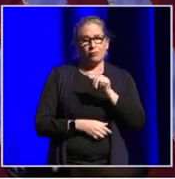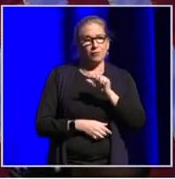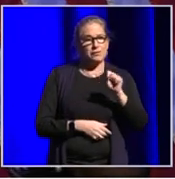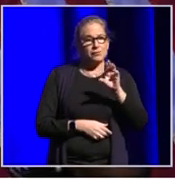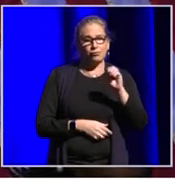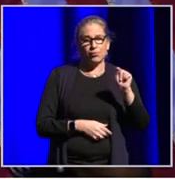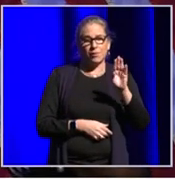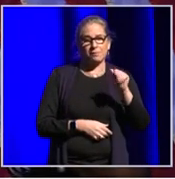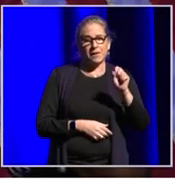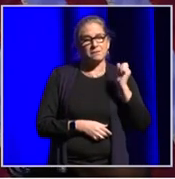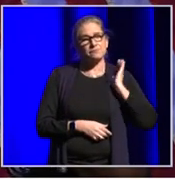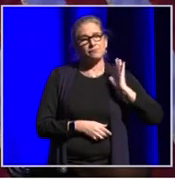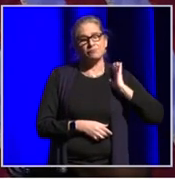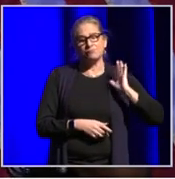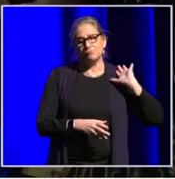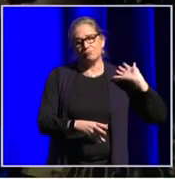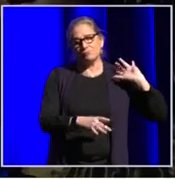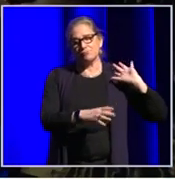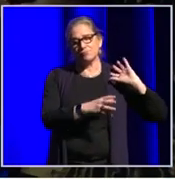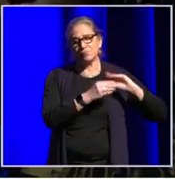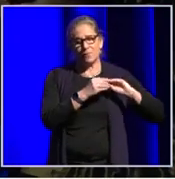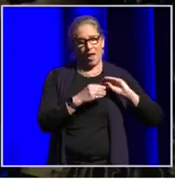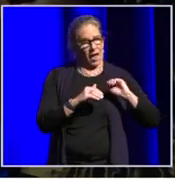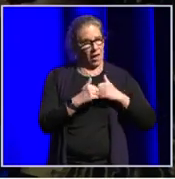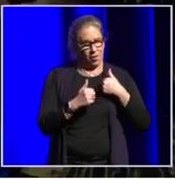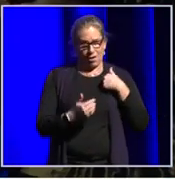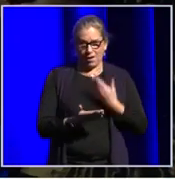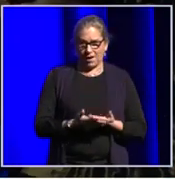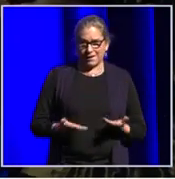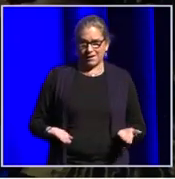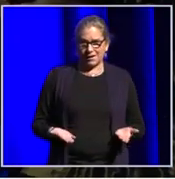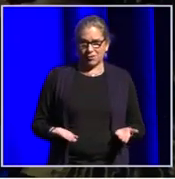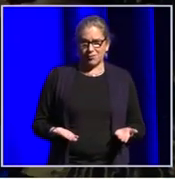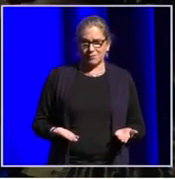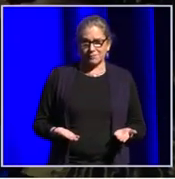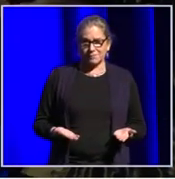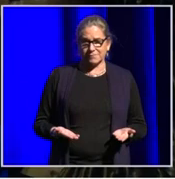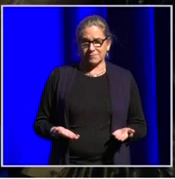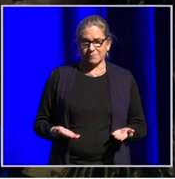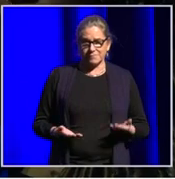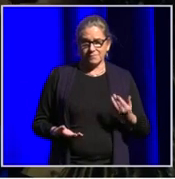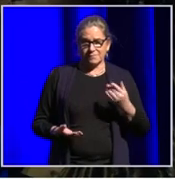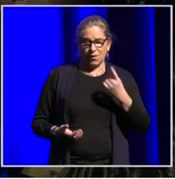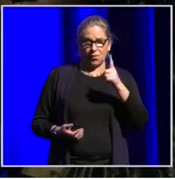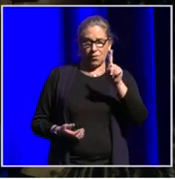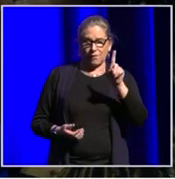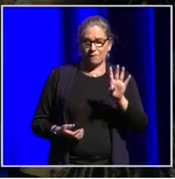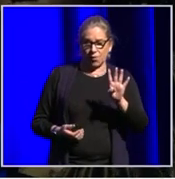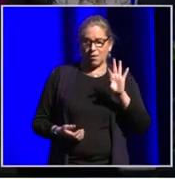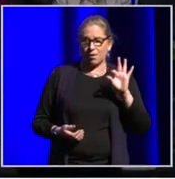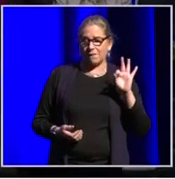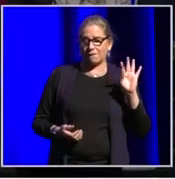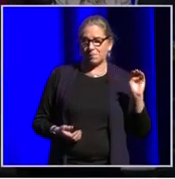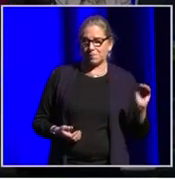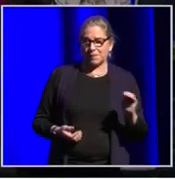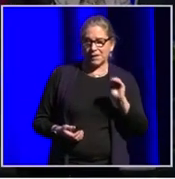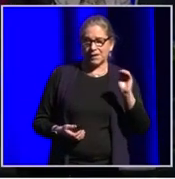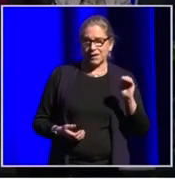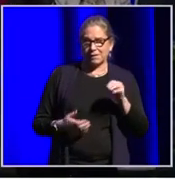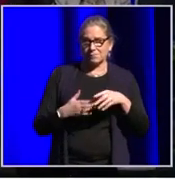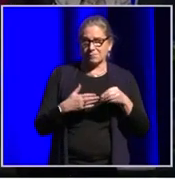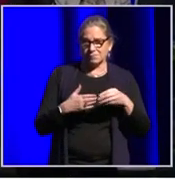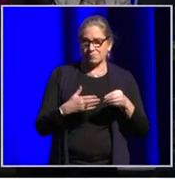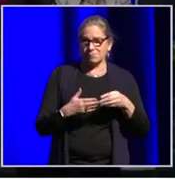onto the council. It ended up being $500,000, and it was never close. As I traveled the community every day,